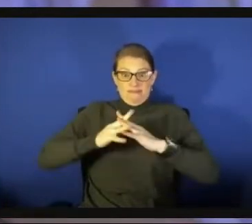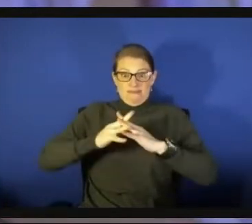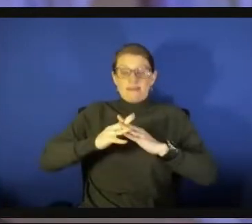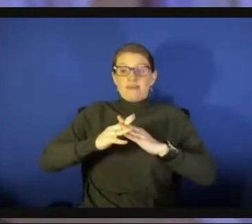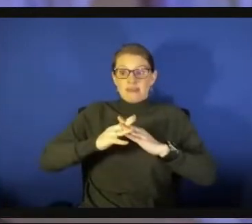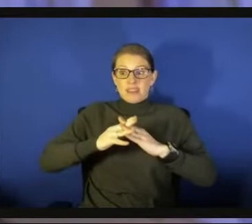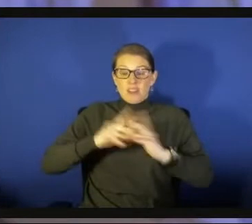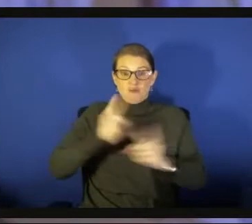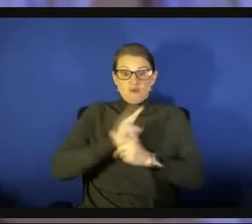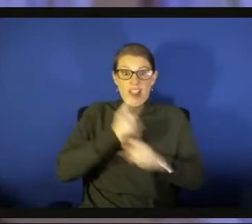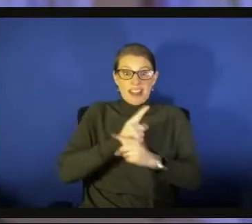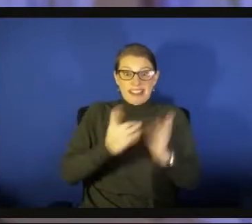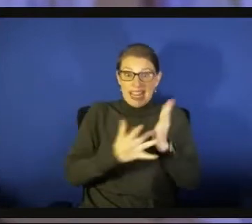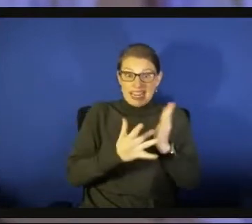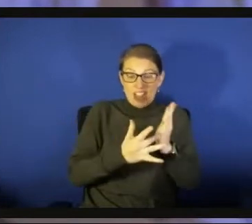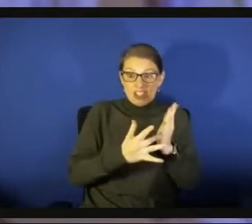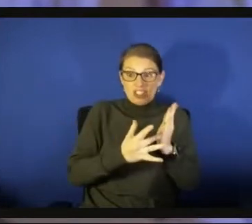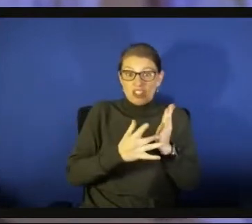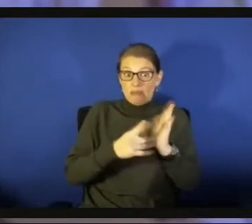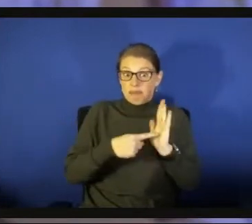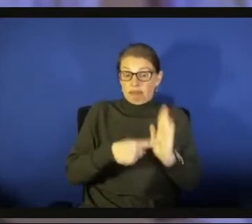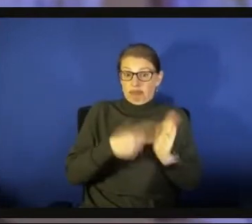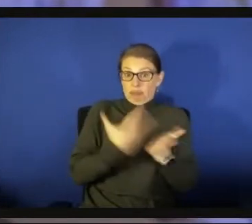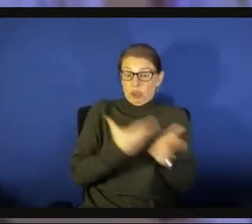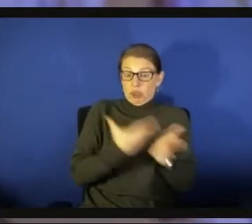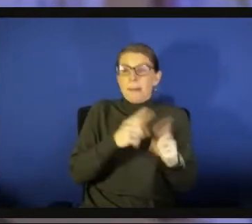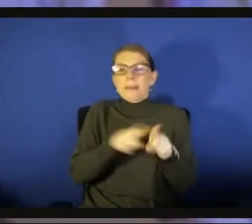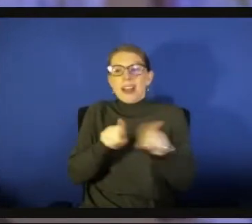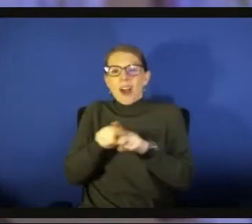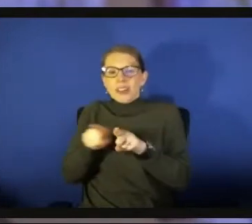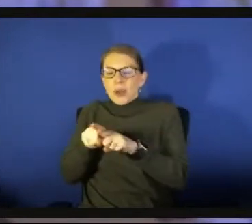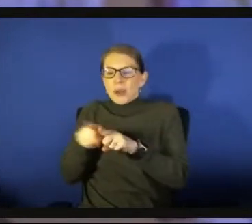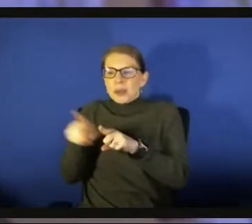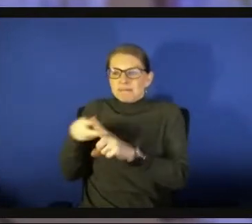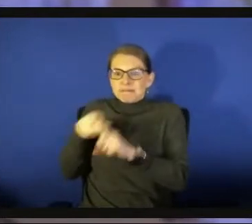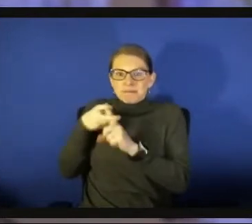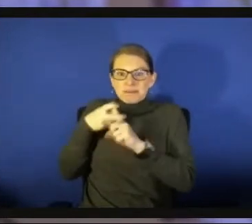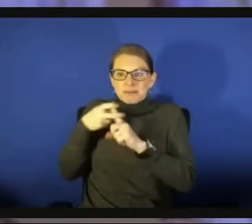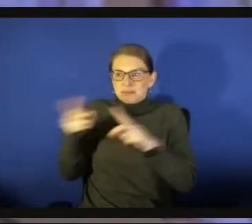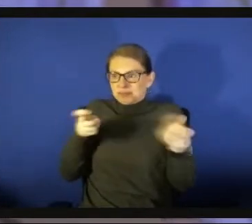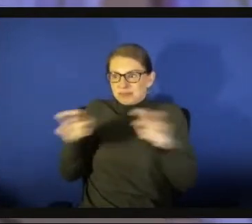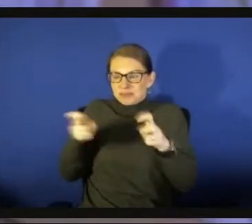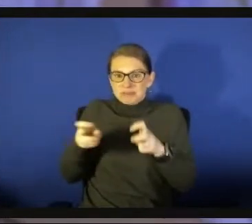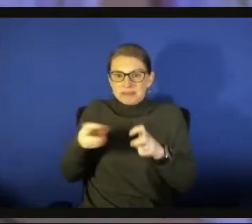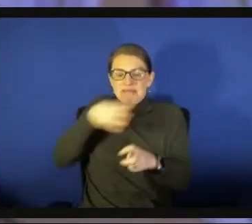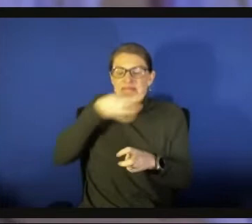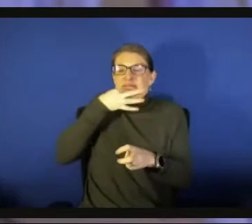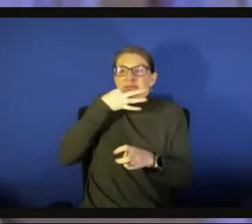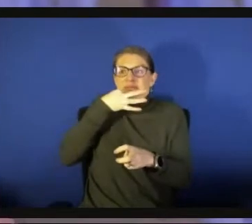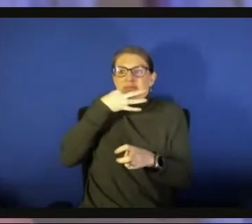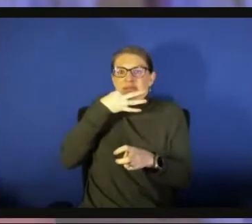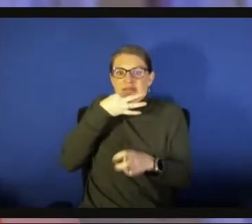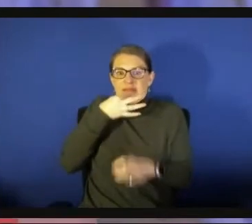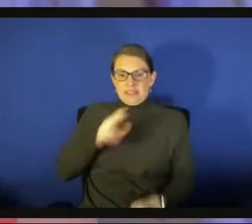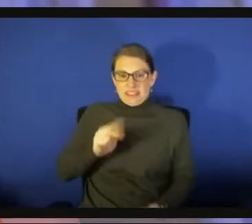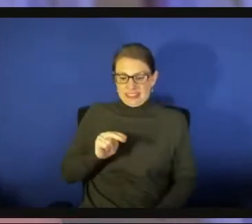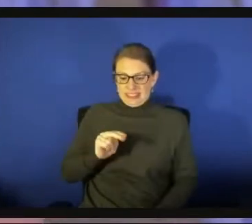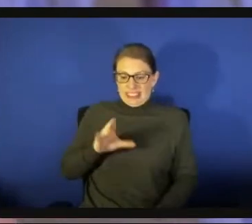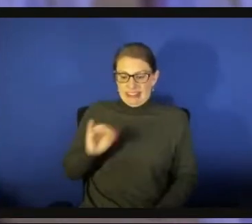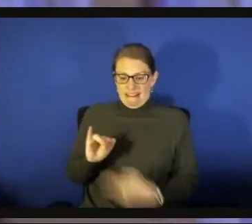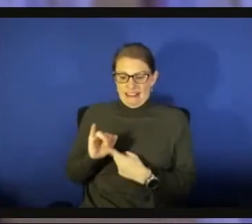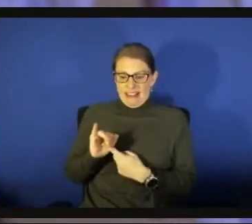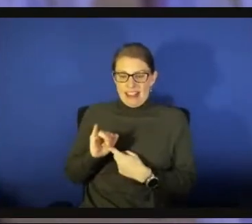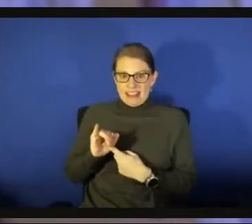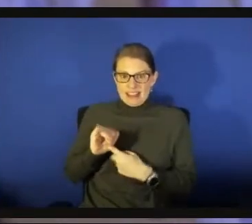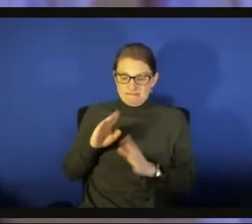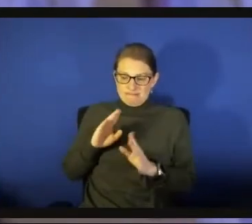bunch of first-round draft picks here to KU to take care of our patients. So this is really our NCI designated cancer center. We want to make this the right place